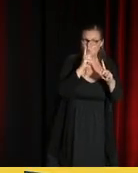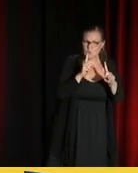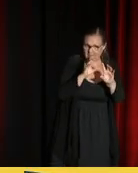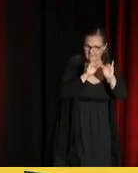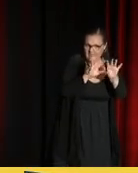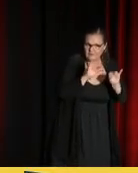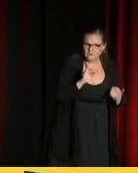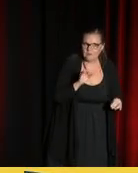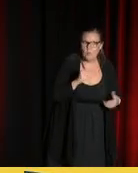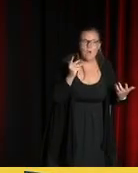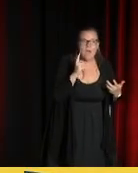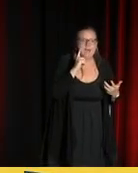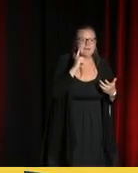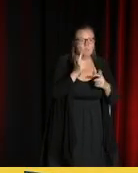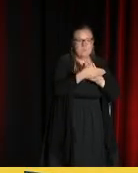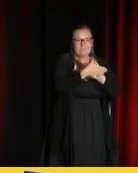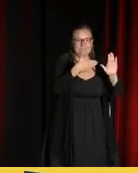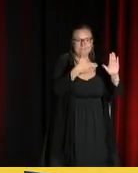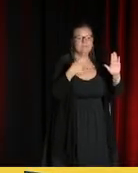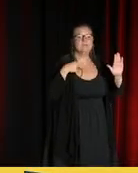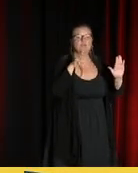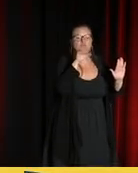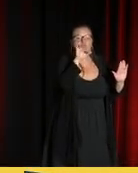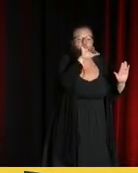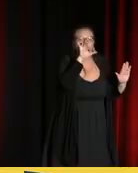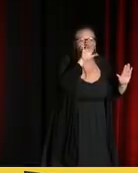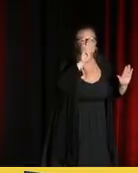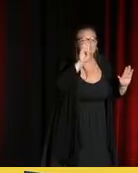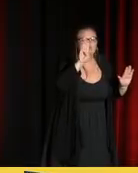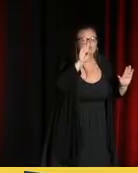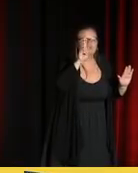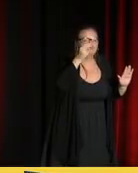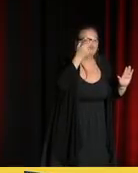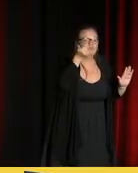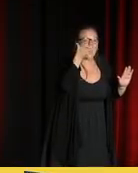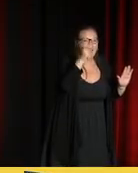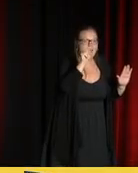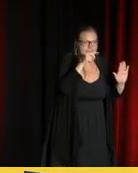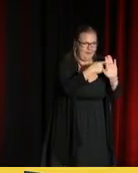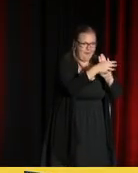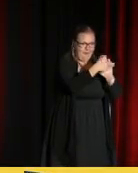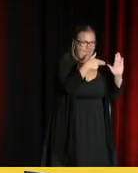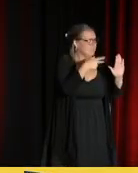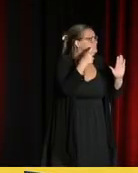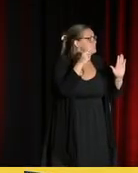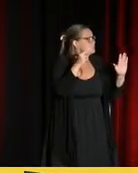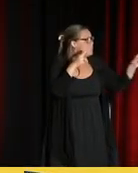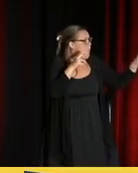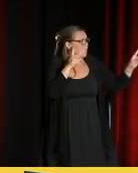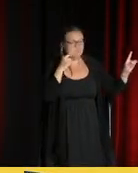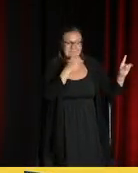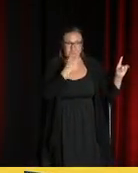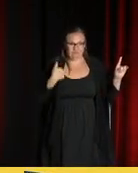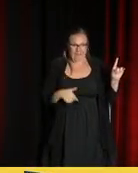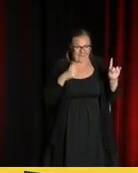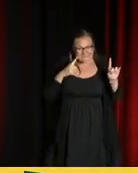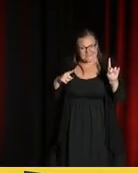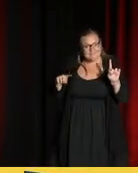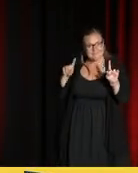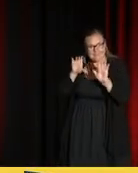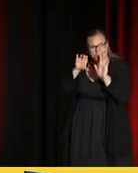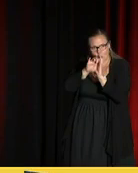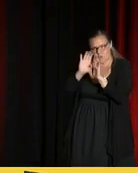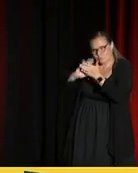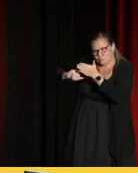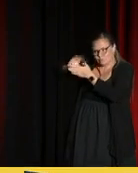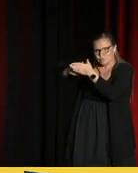magical, we put dragons on the side. Or we paint Chinese characters all over it. Because as a kid